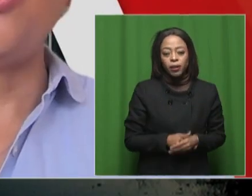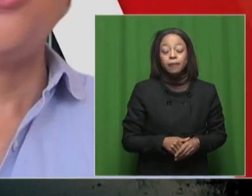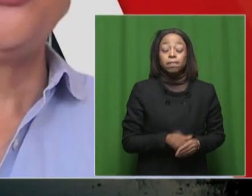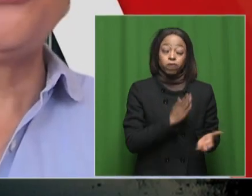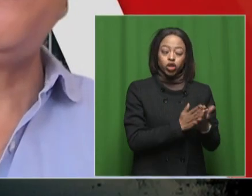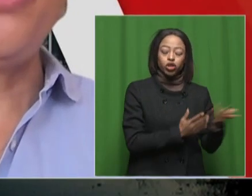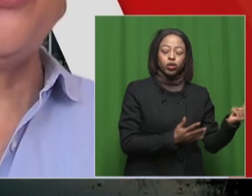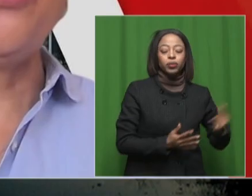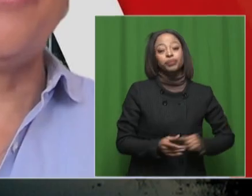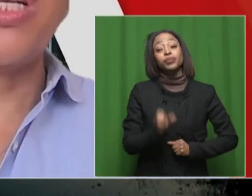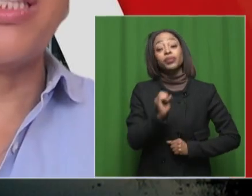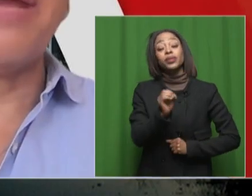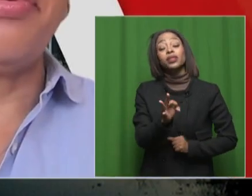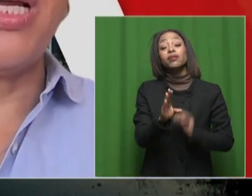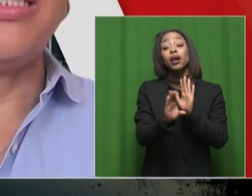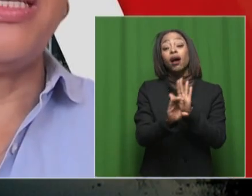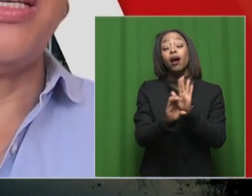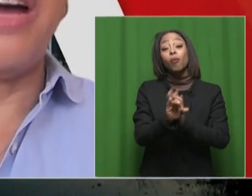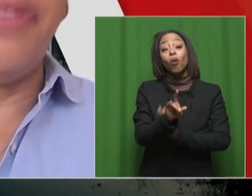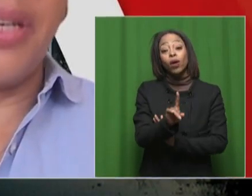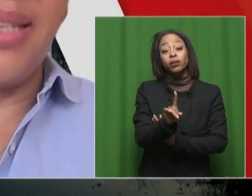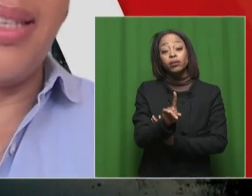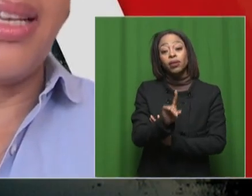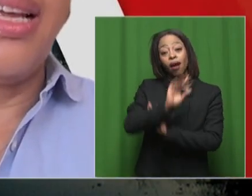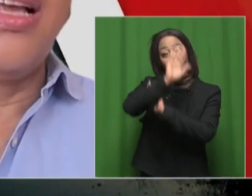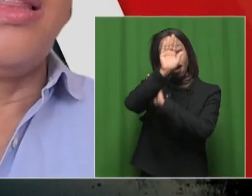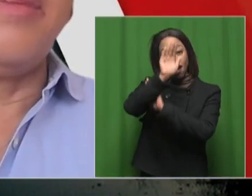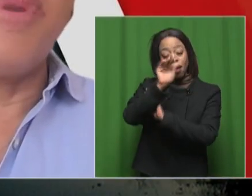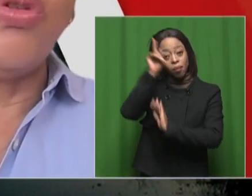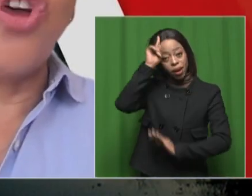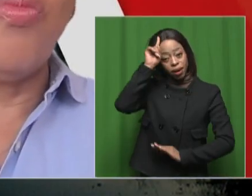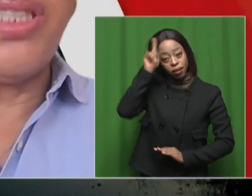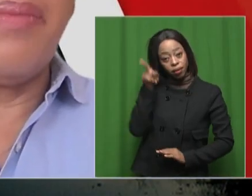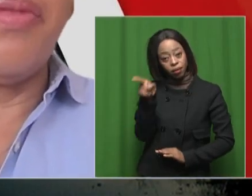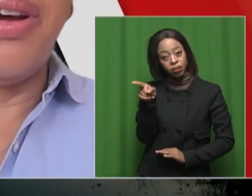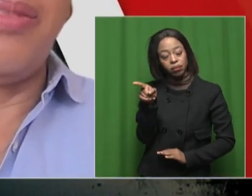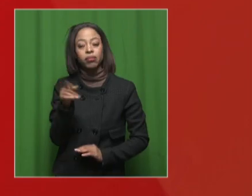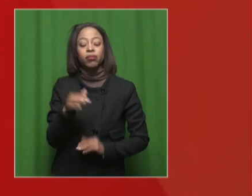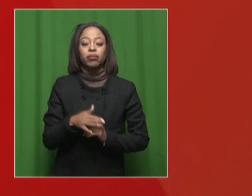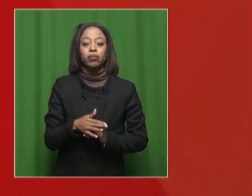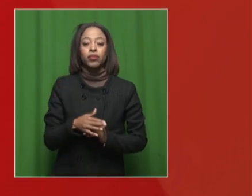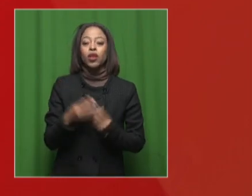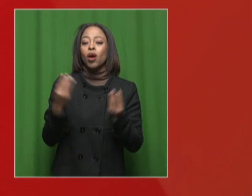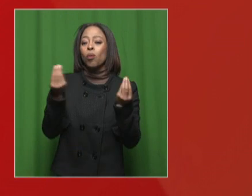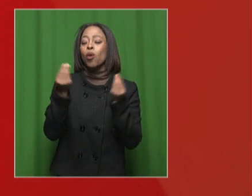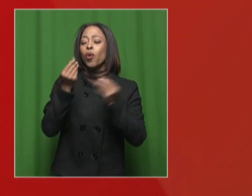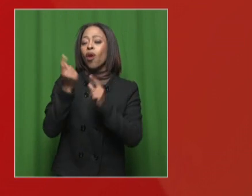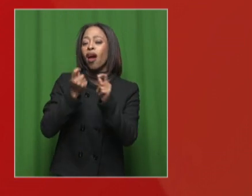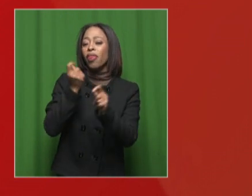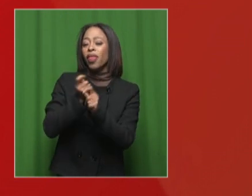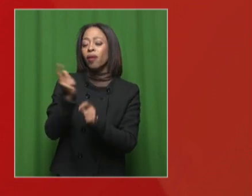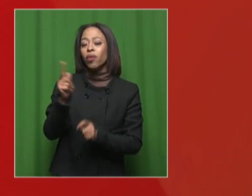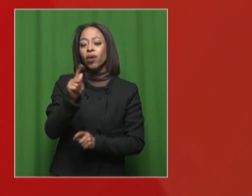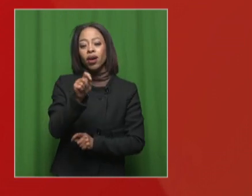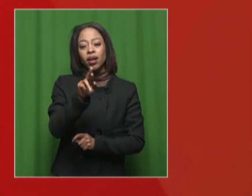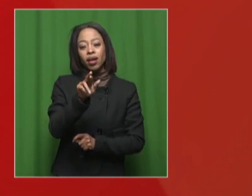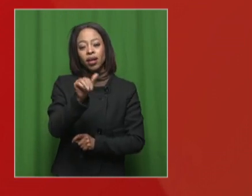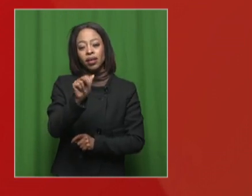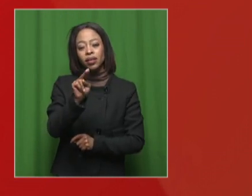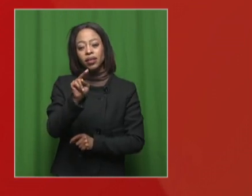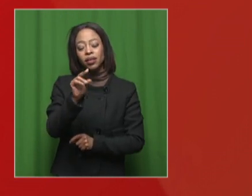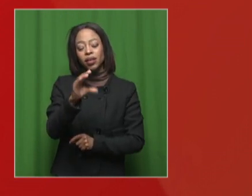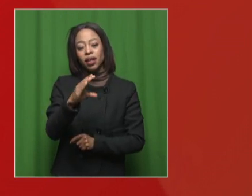sure. So if we look, for example, at Africans, the most common type of alopecia that we see is traction alopecia,